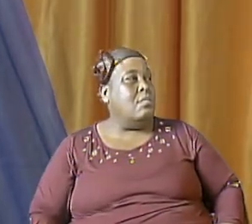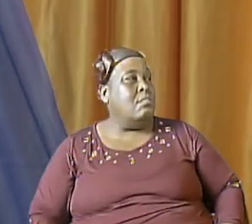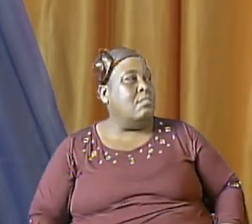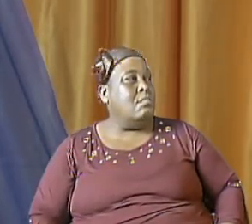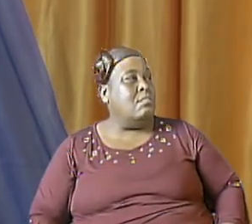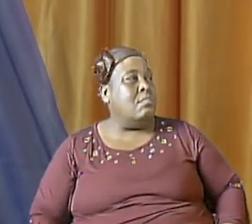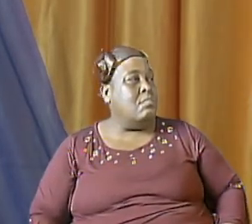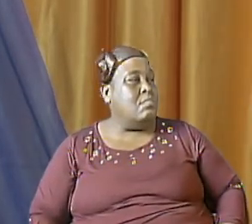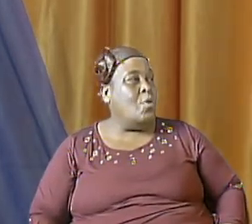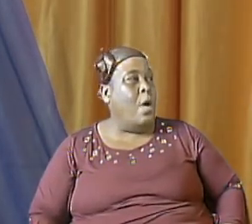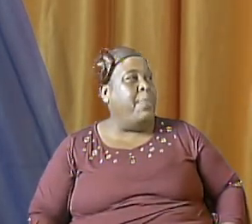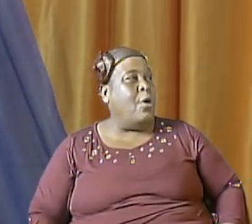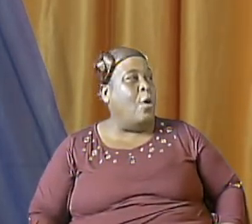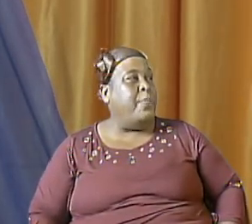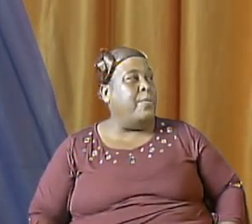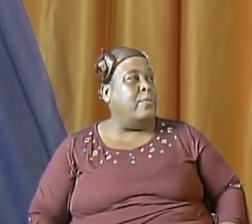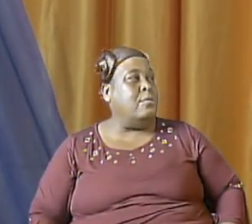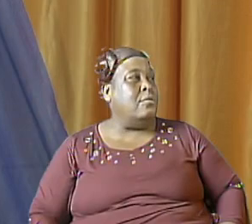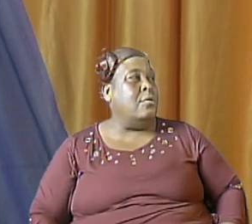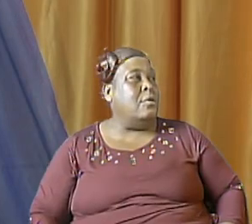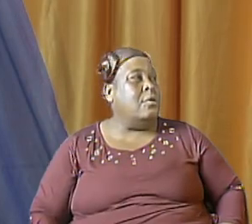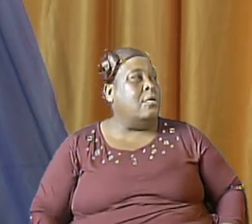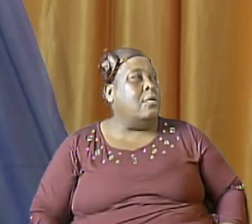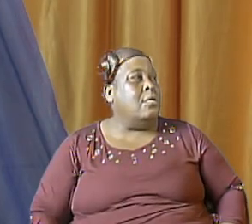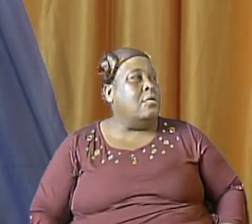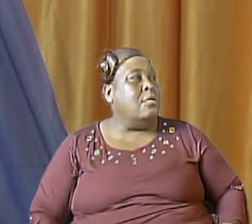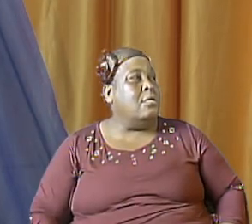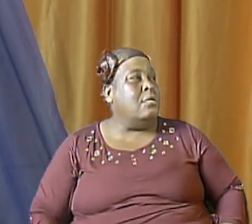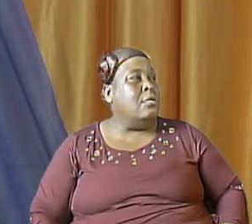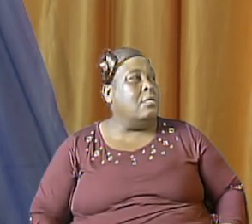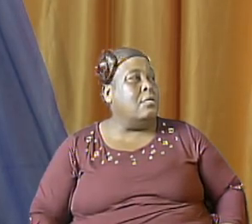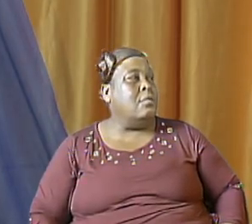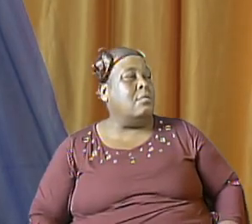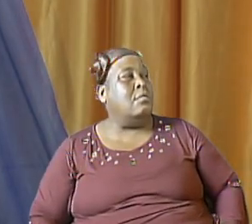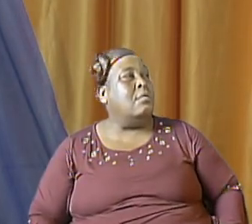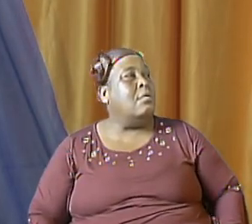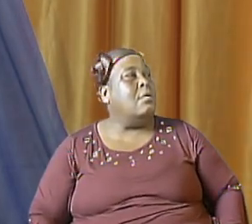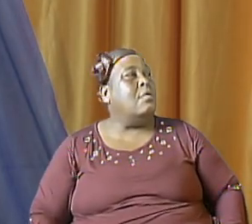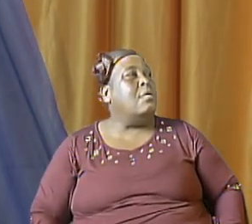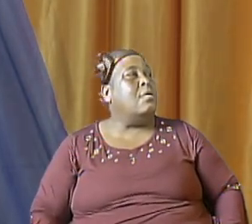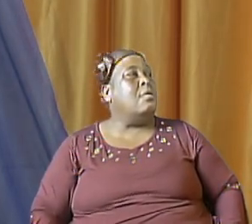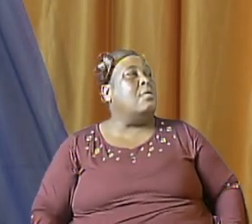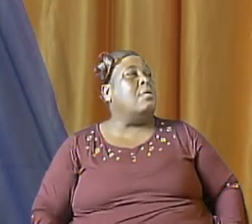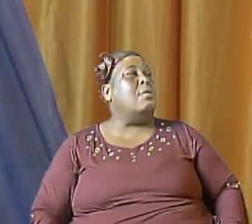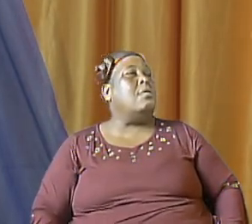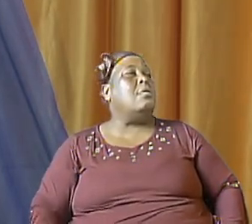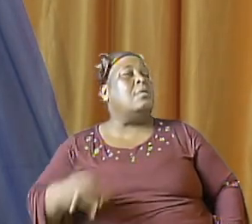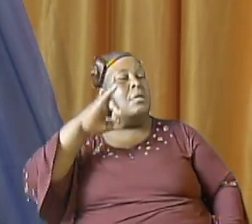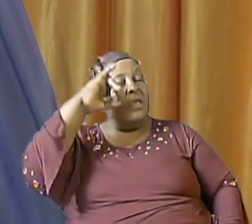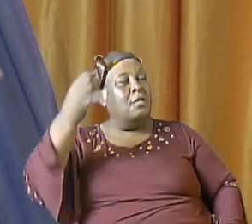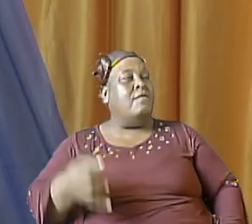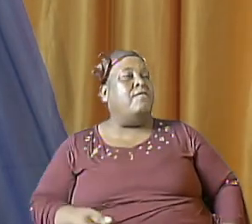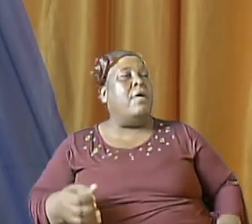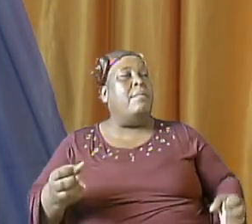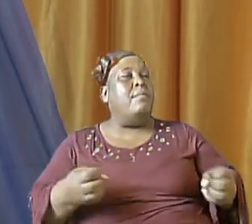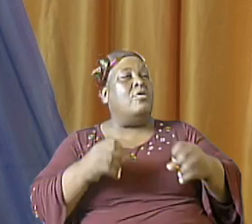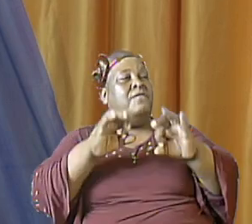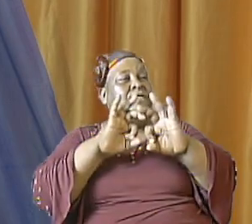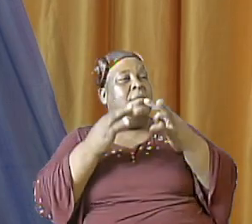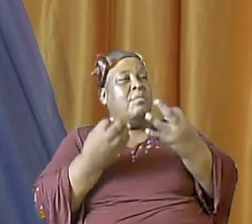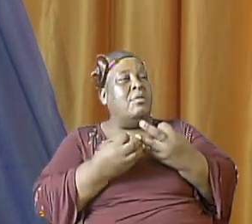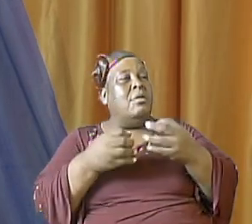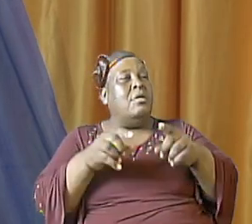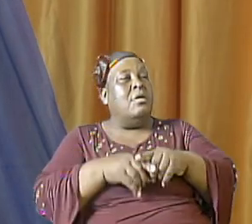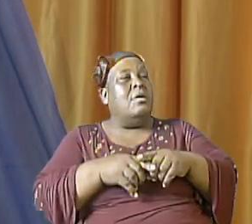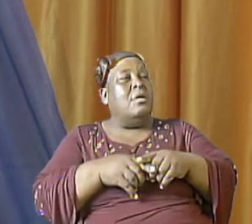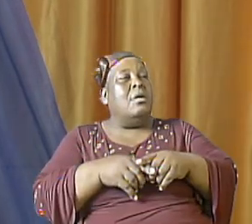to everyone here today. This is Family Sunday. And I'm just going to invite as much families as possible who can come to the